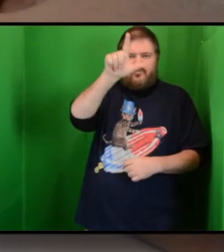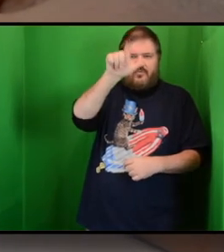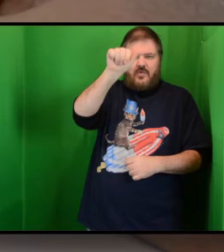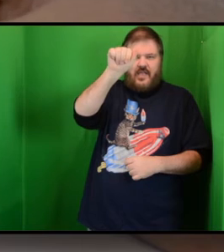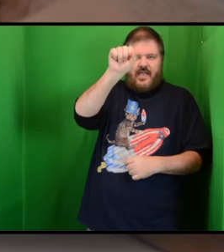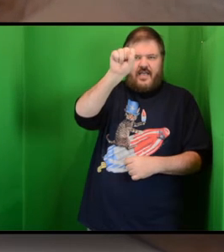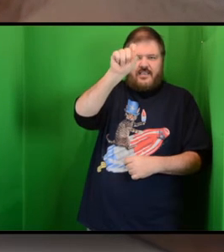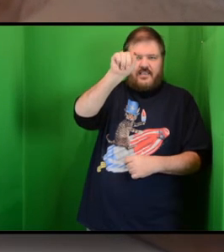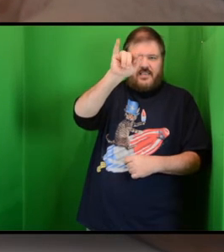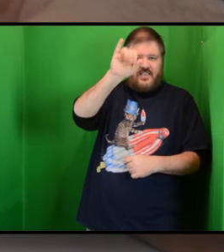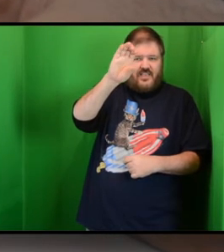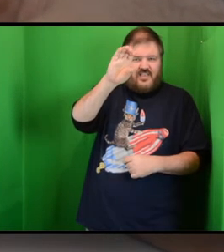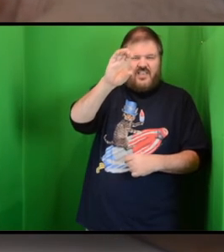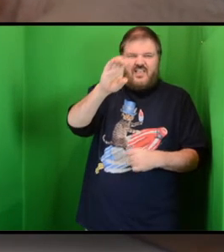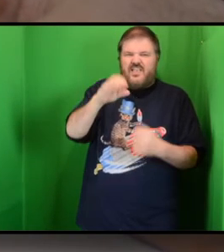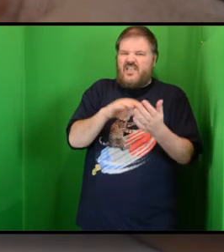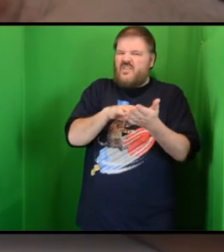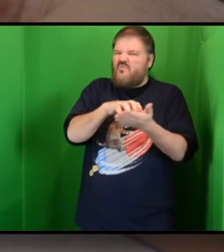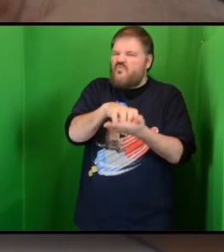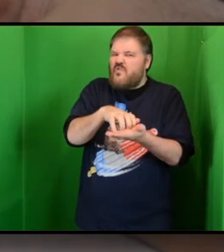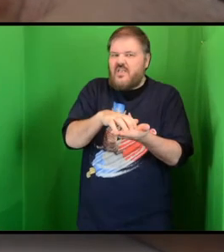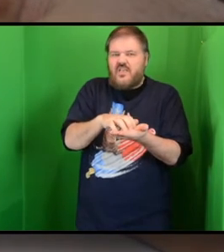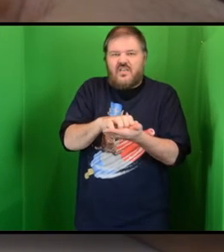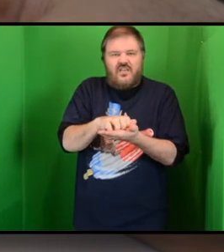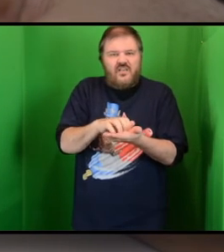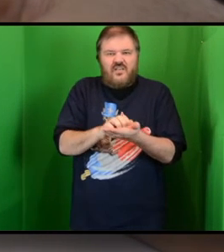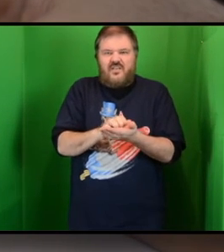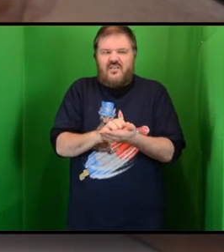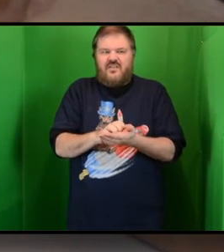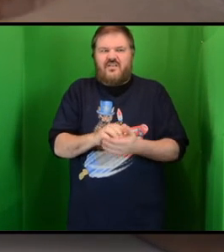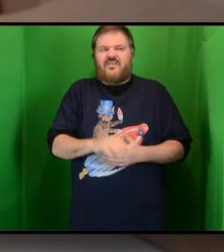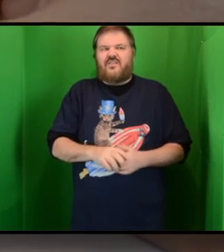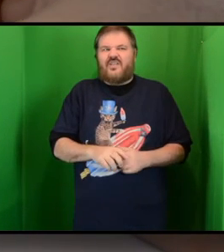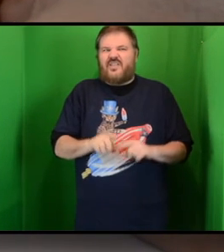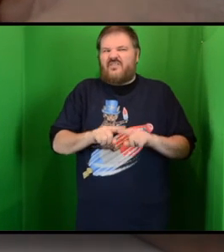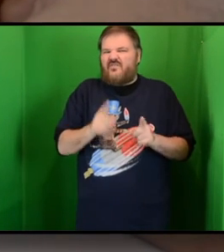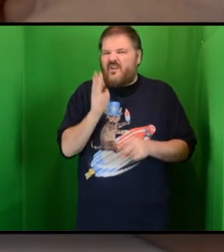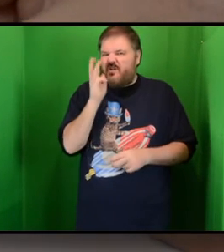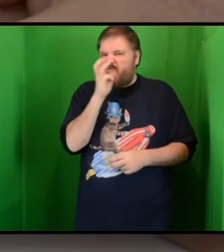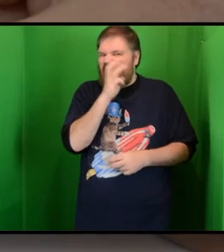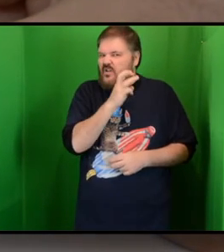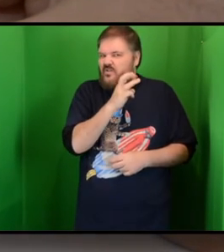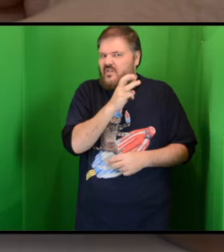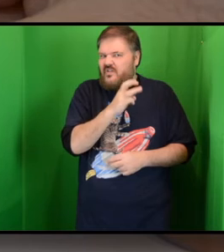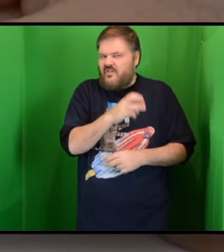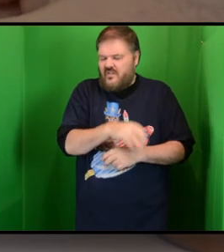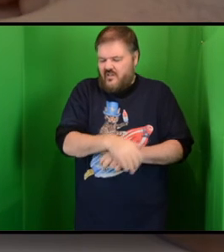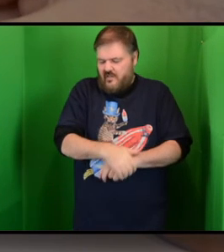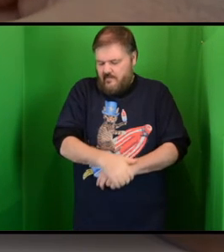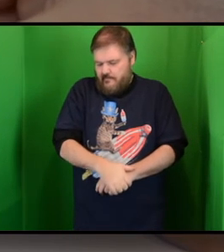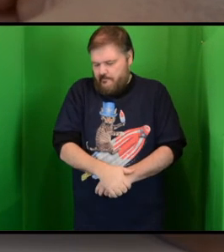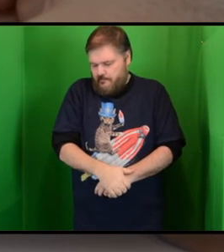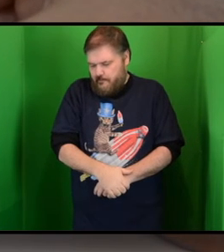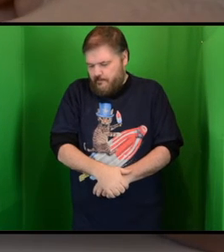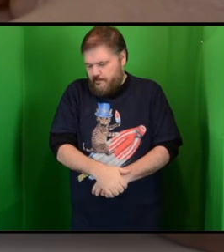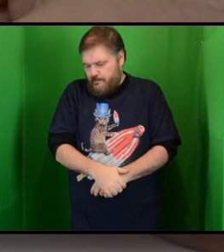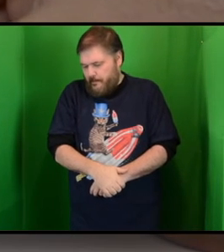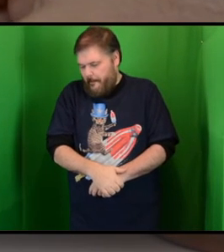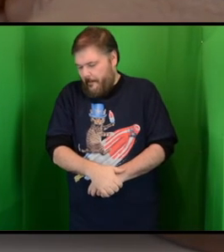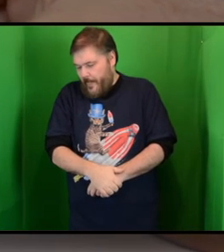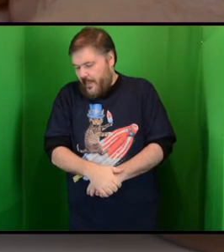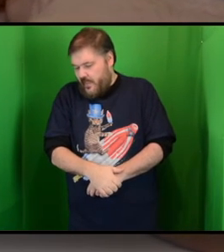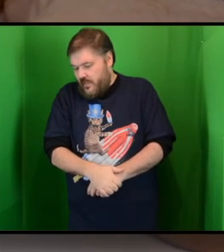star. Now, for the accessories, now Repugnus was a special that came